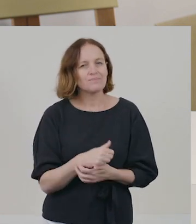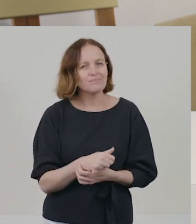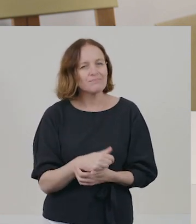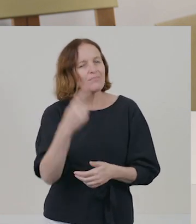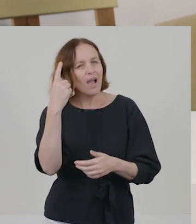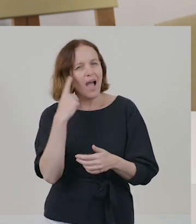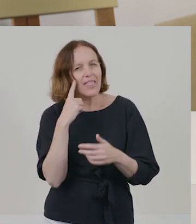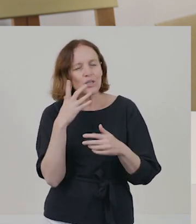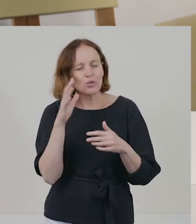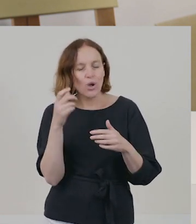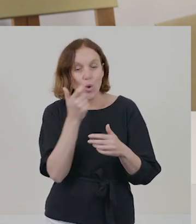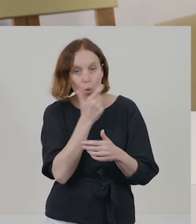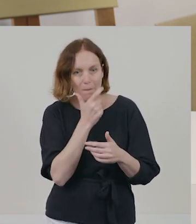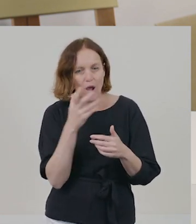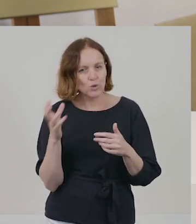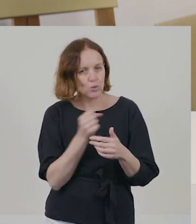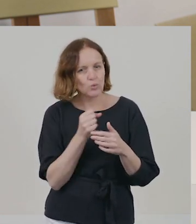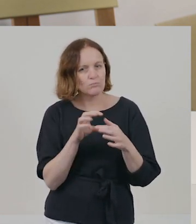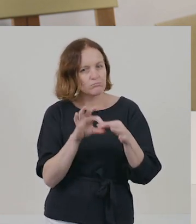big believer in relatable humour.